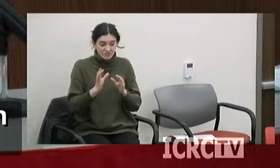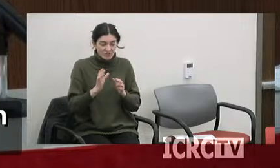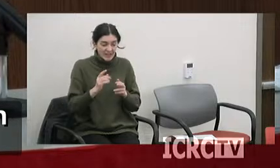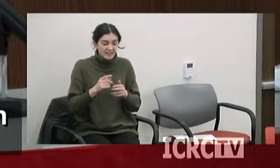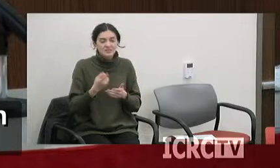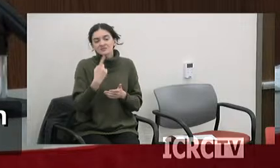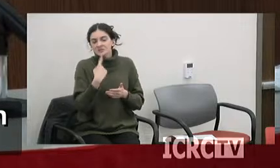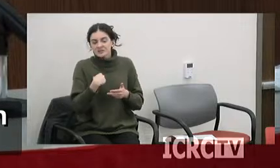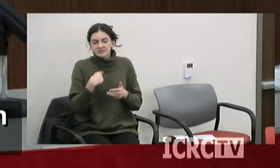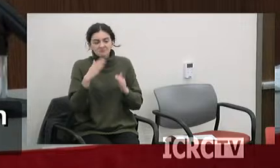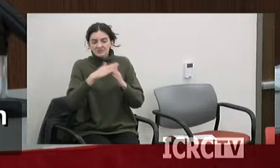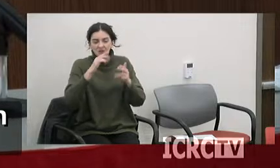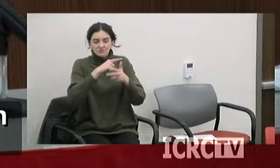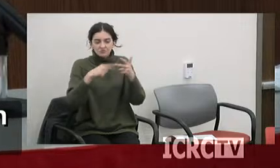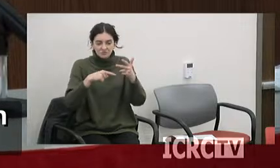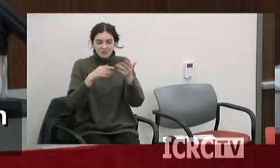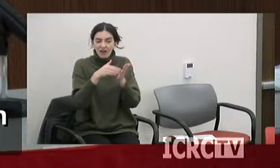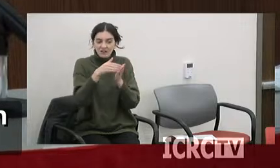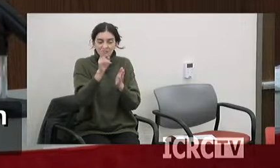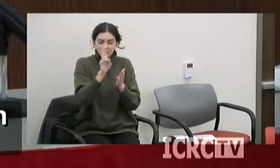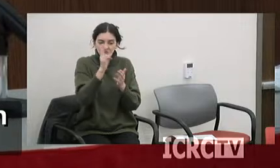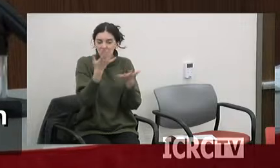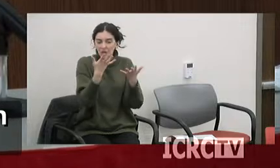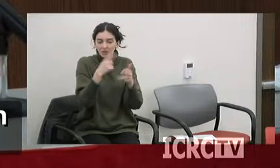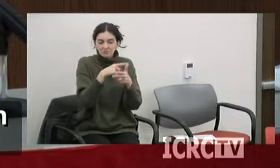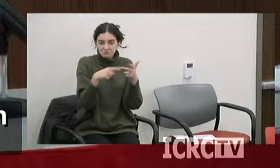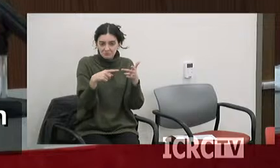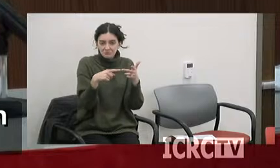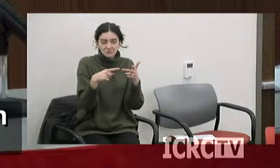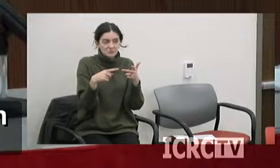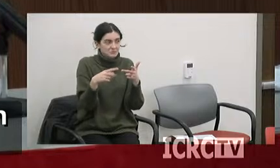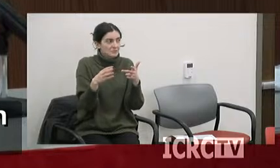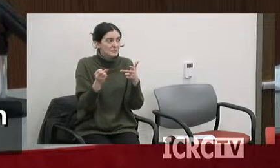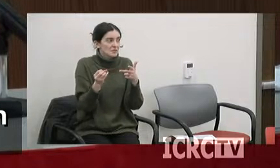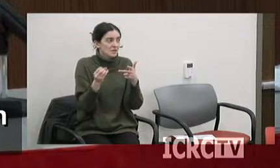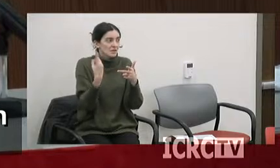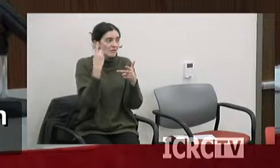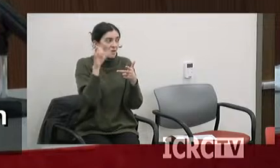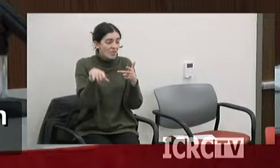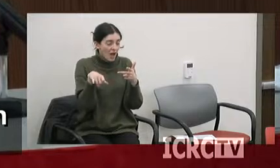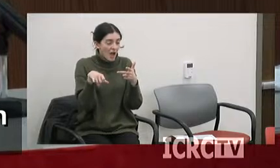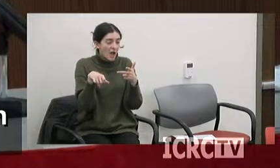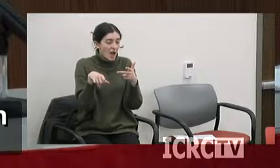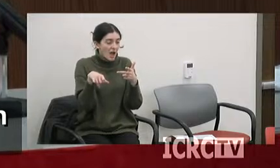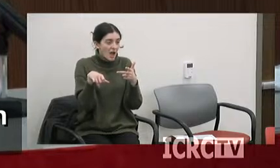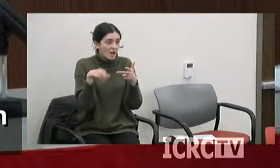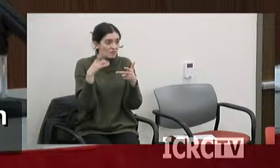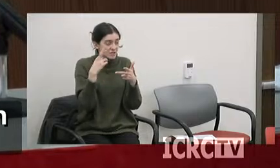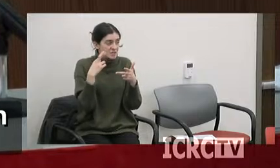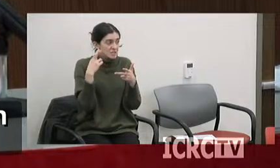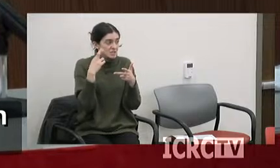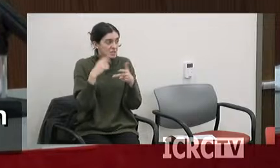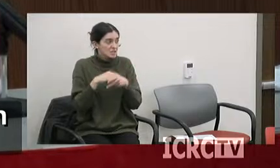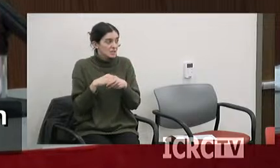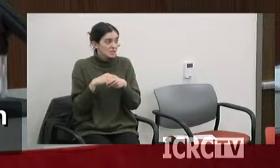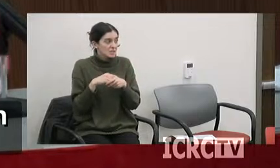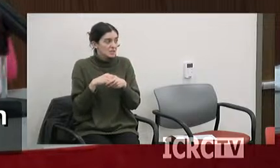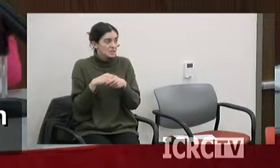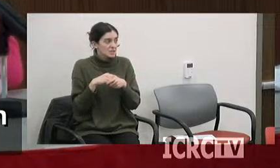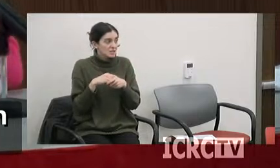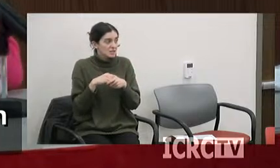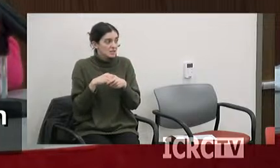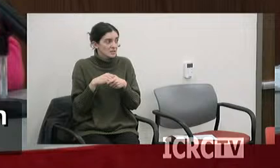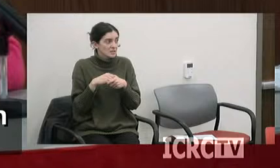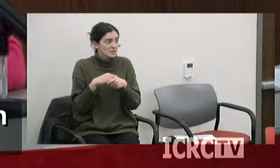these subscriptions could be pared down a little. So for that reason, I ask for the separation